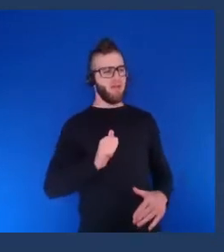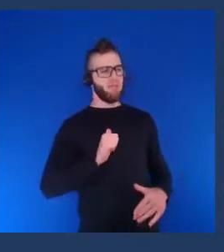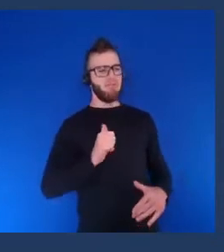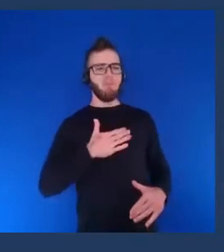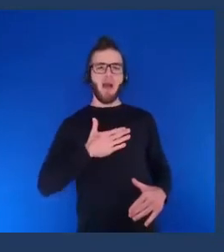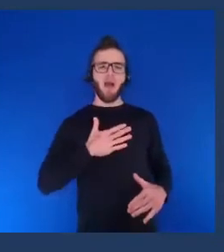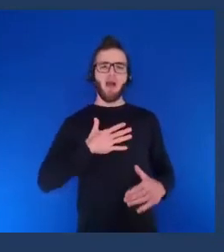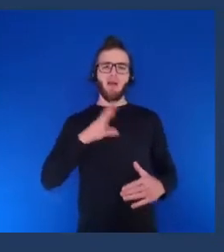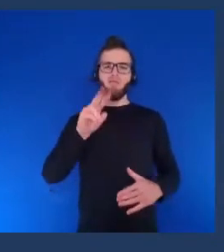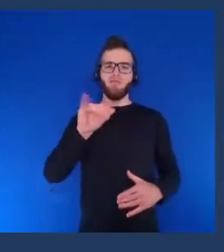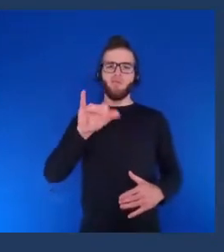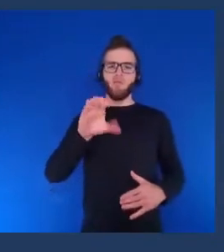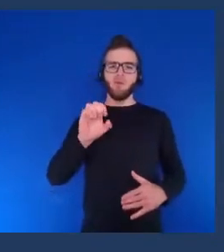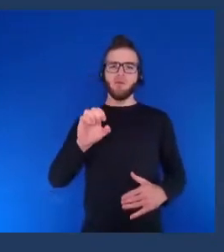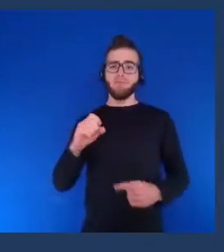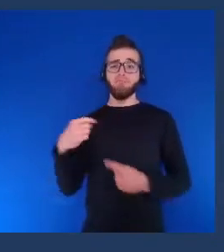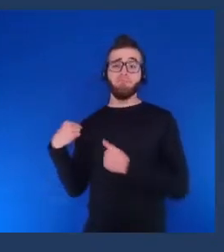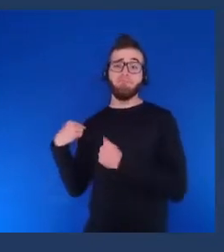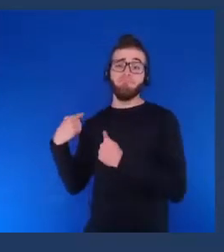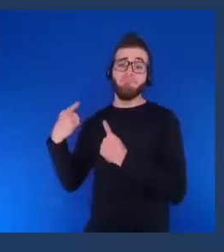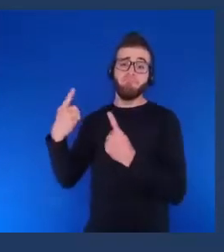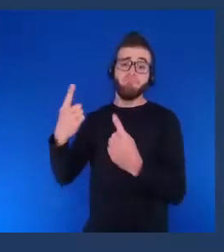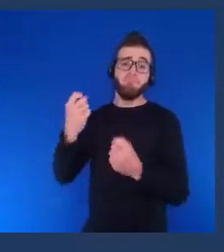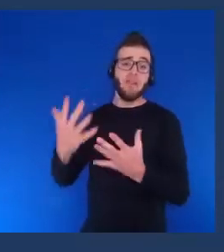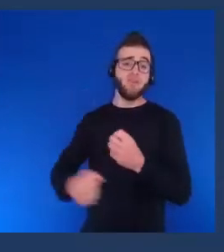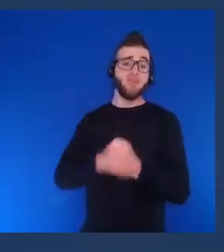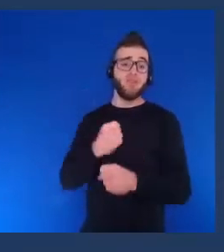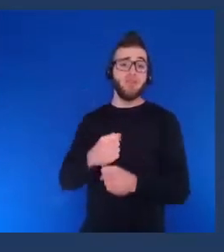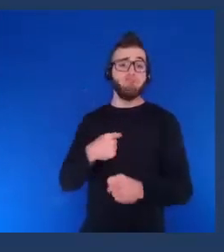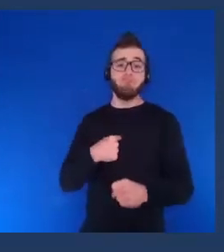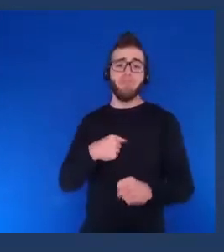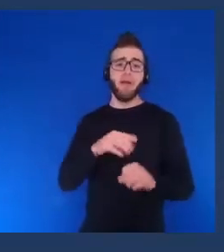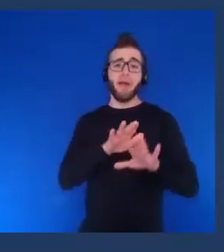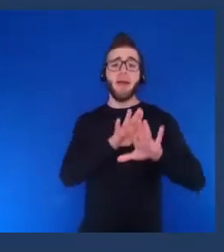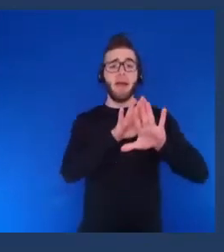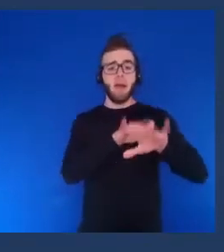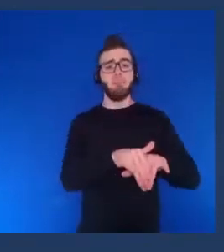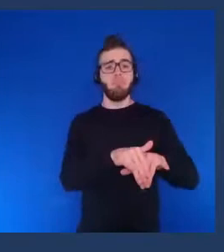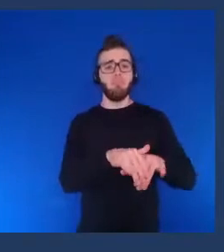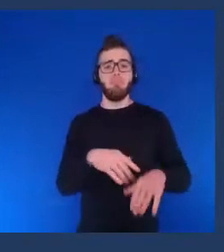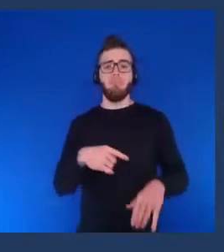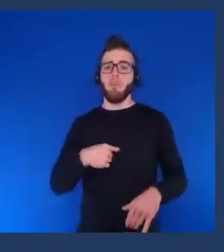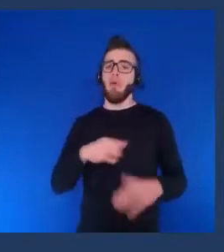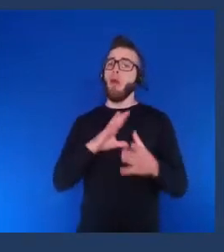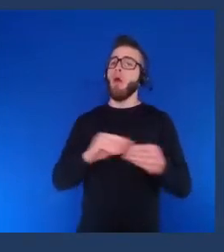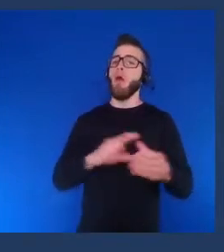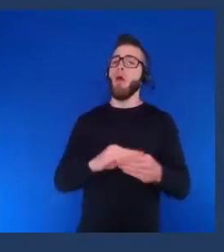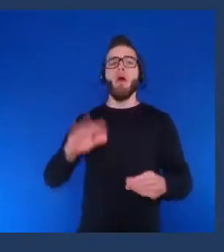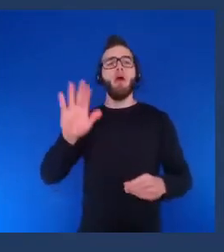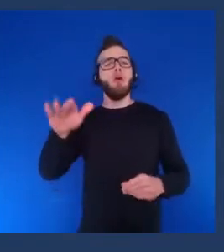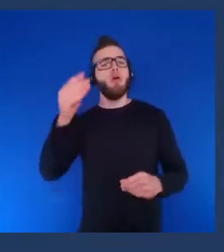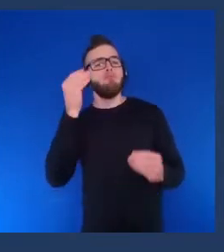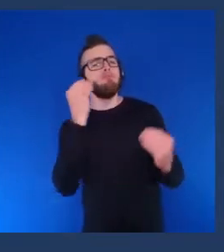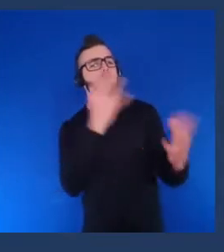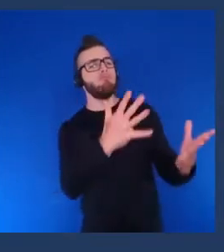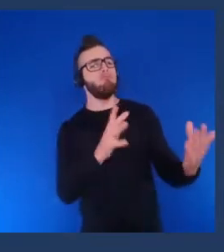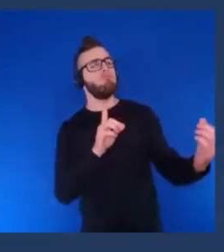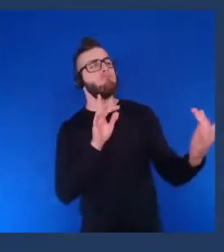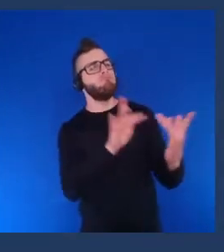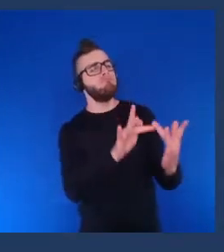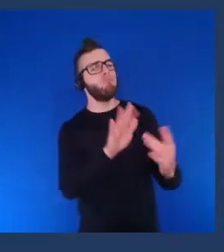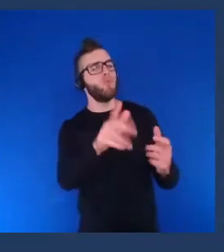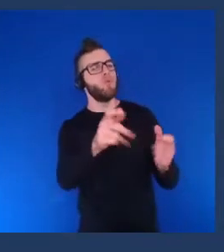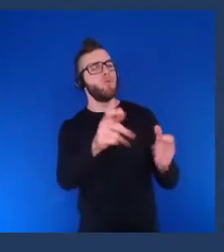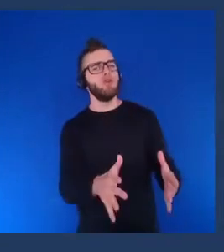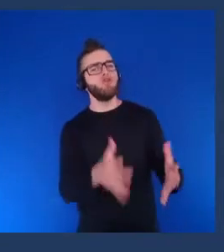honest, as I was coaching others to tell their manager and to reach out to others and ask for help. And trust me,